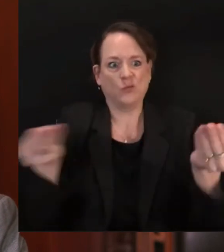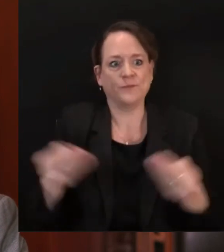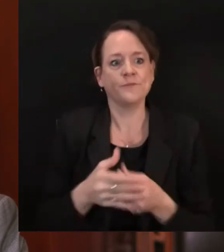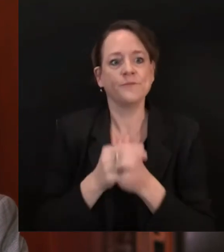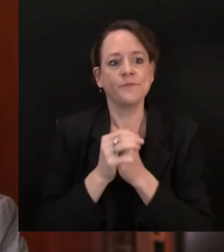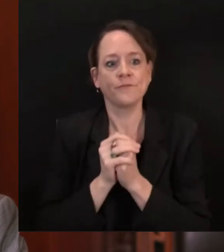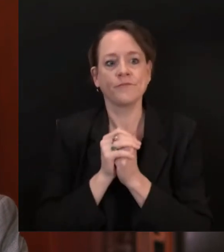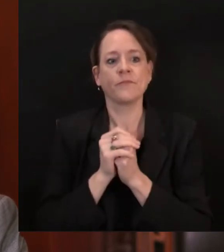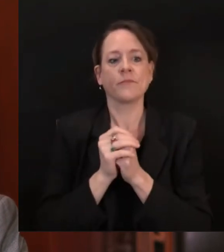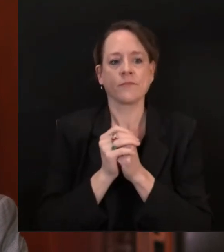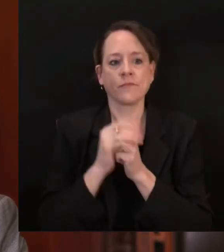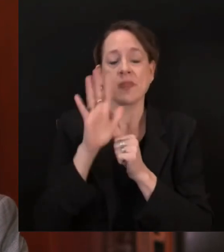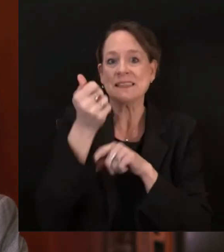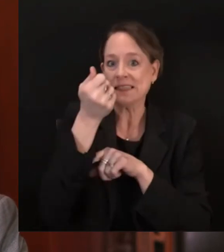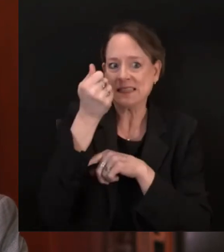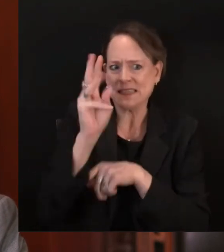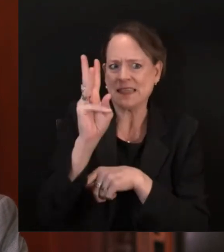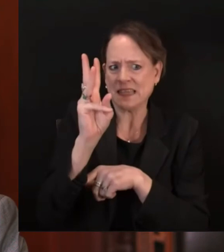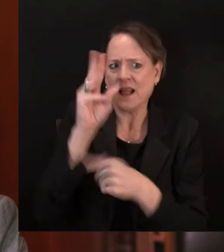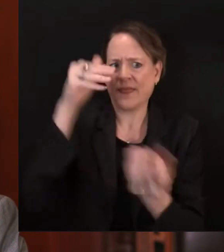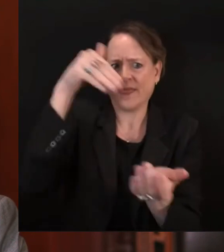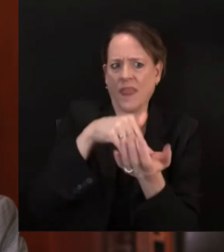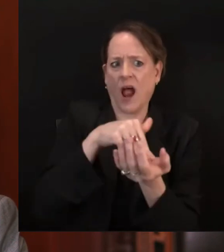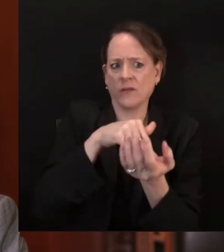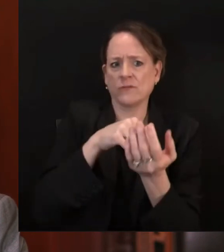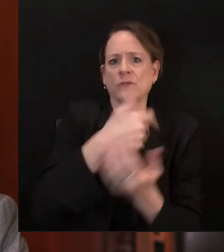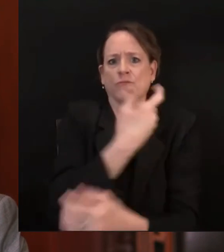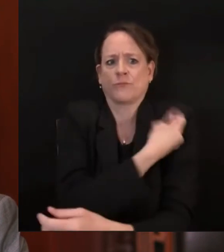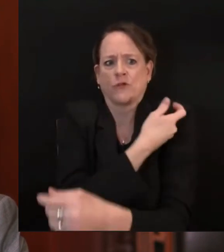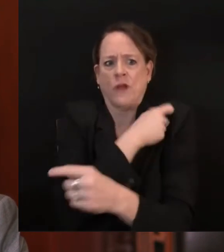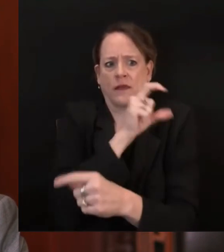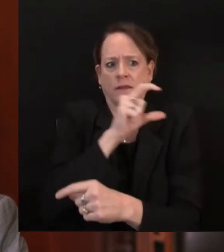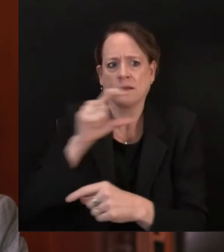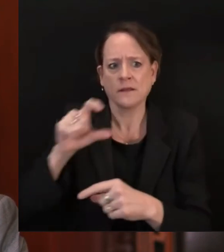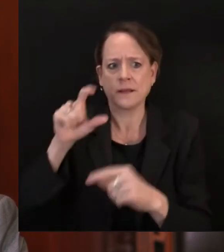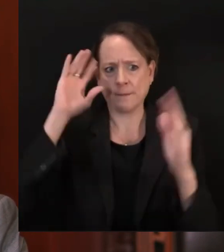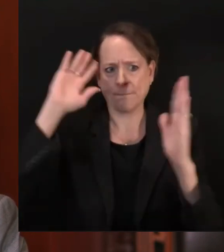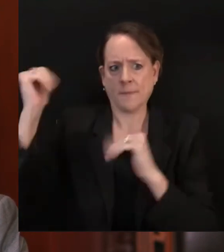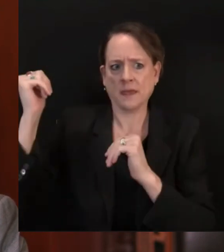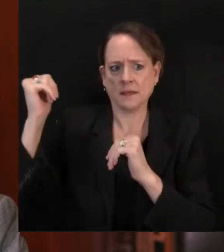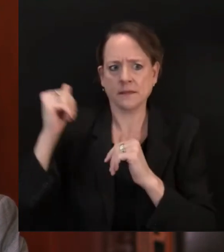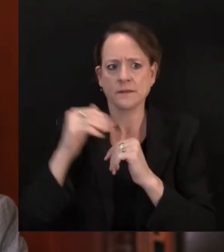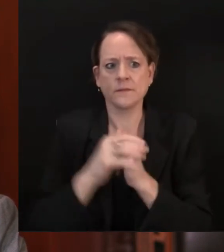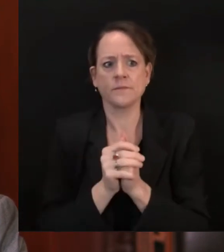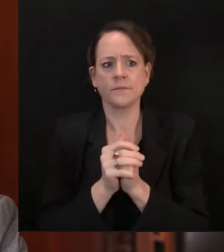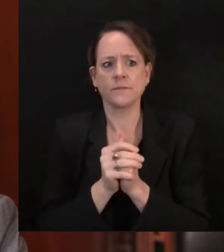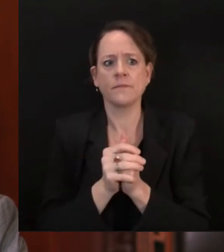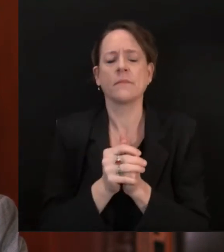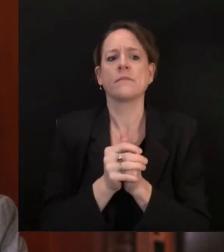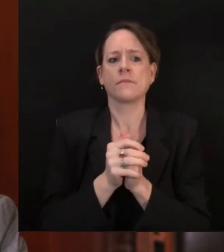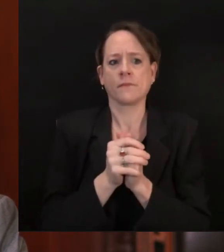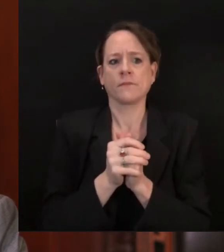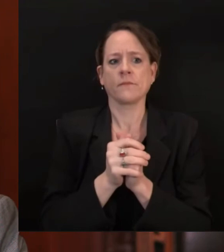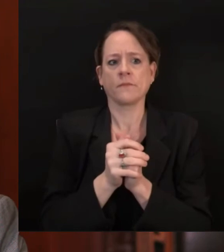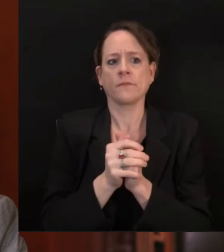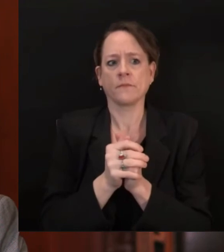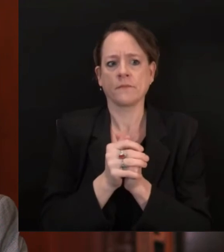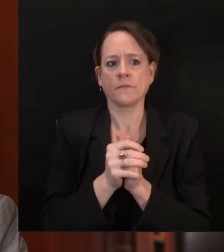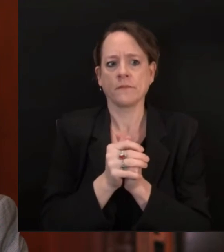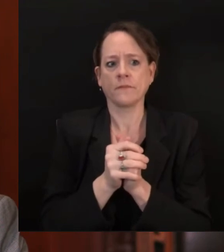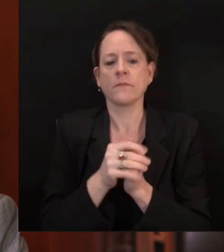of 101,000 doses in the next 2 weeks. And unlike the Pfizer vaccine, the Moderna vaccine can be